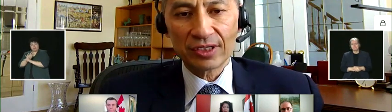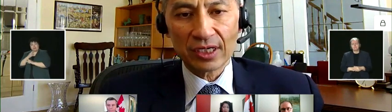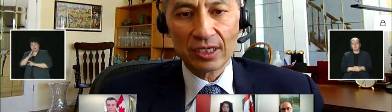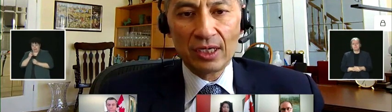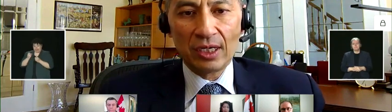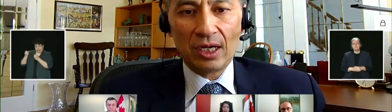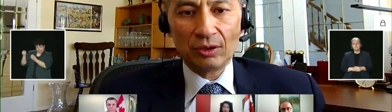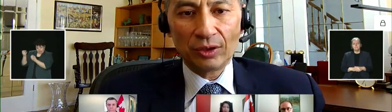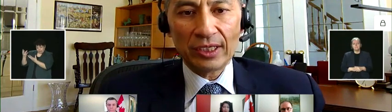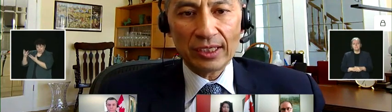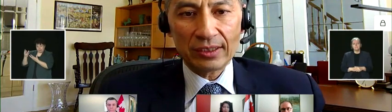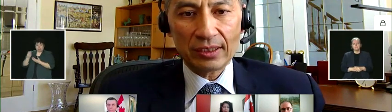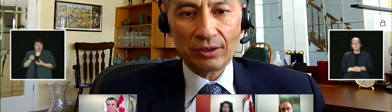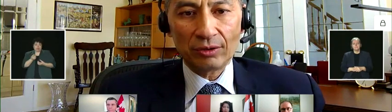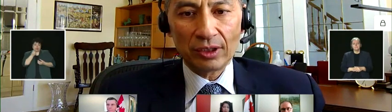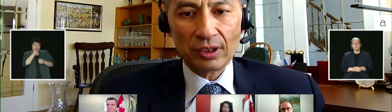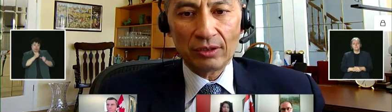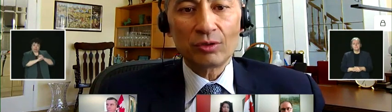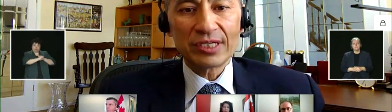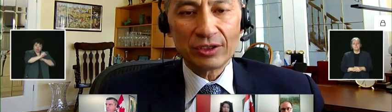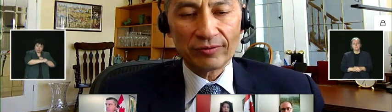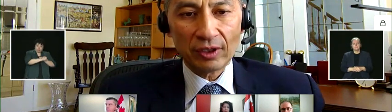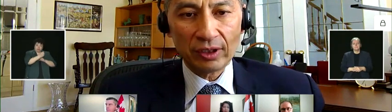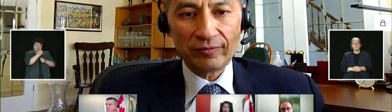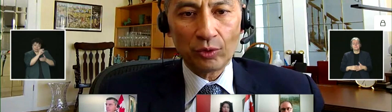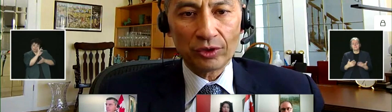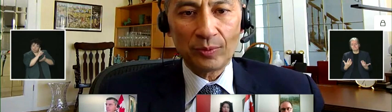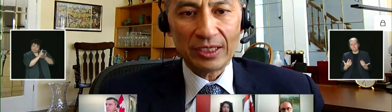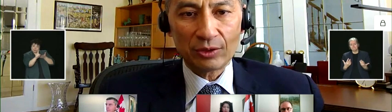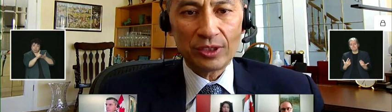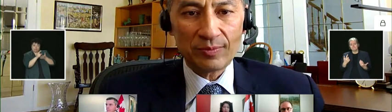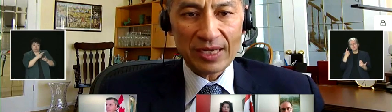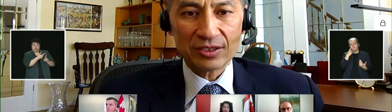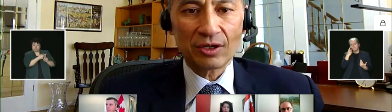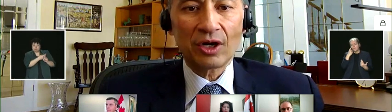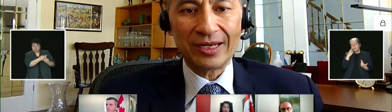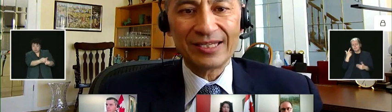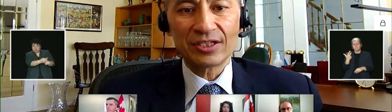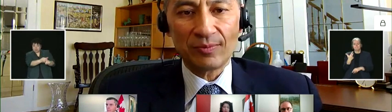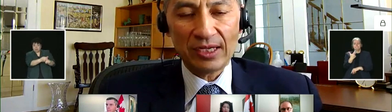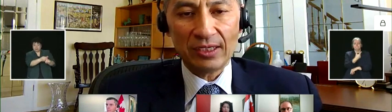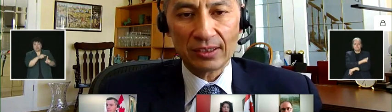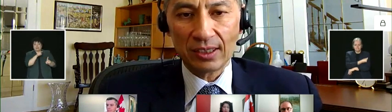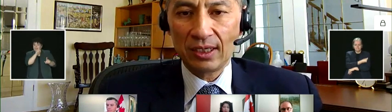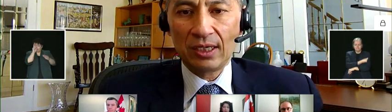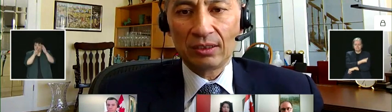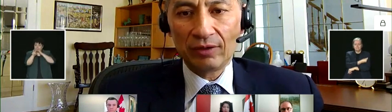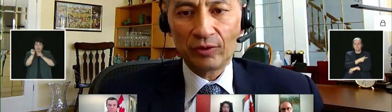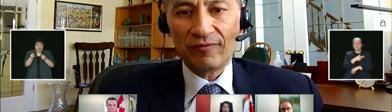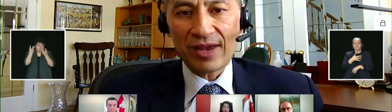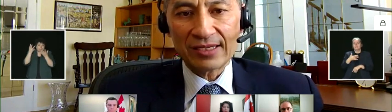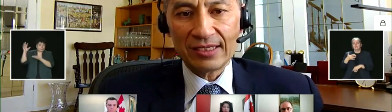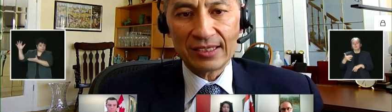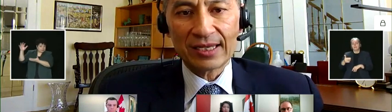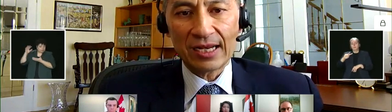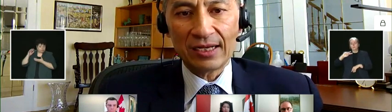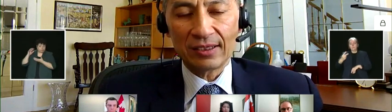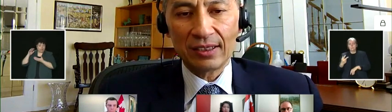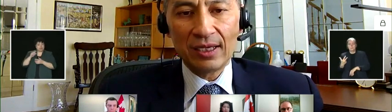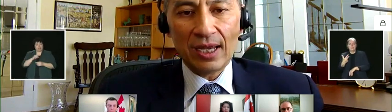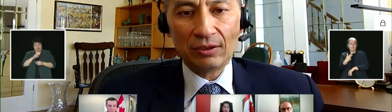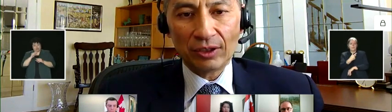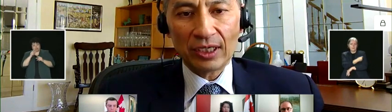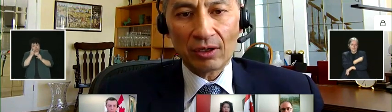figures, looking at the dose interval, and if it were to be increased based on our anticipated delivery of vaccines in